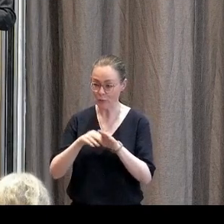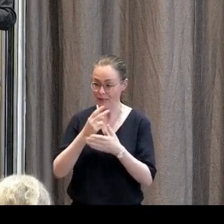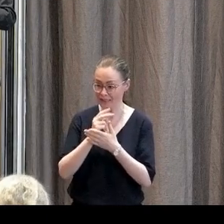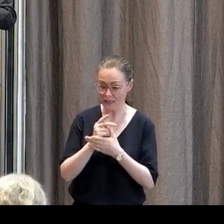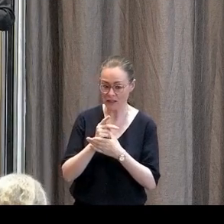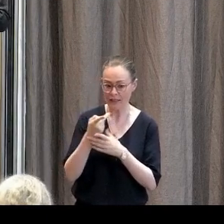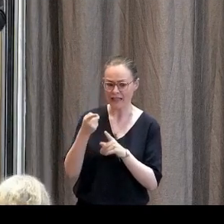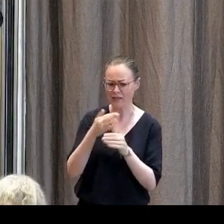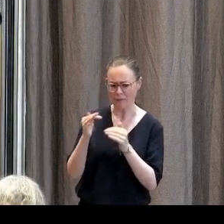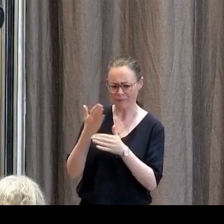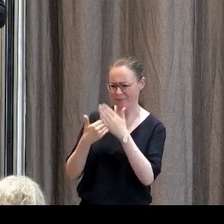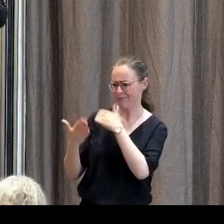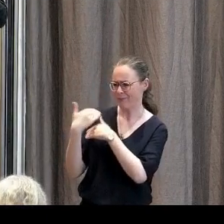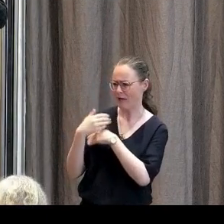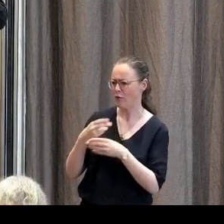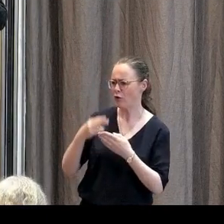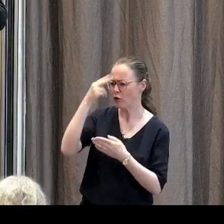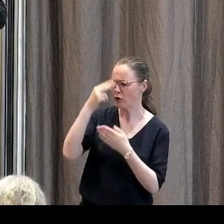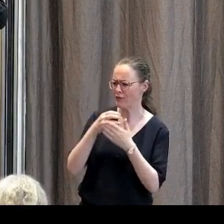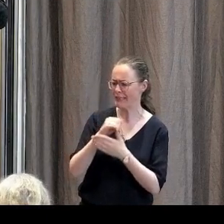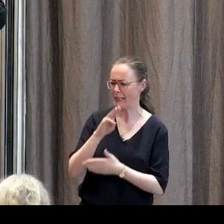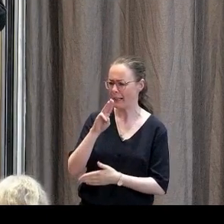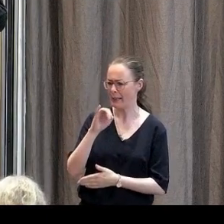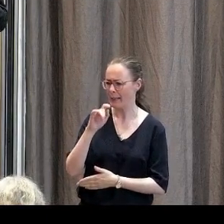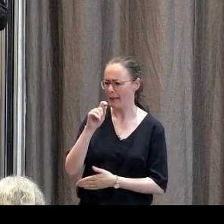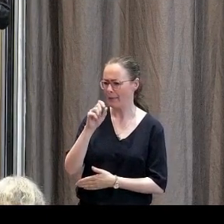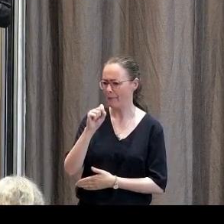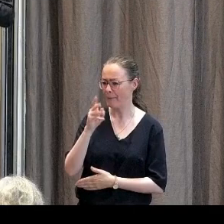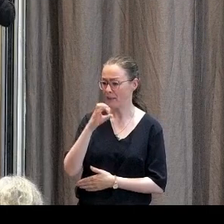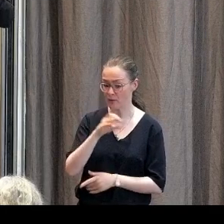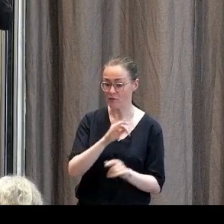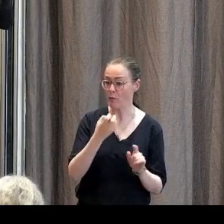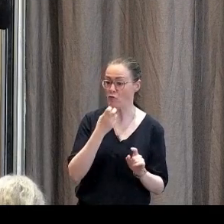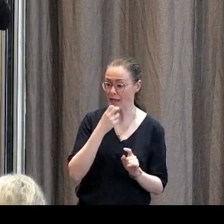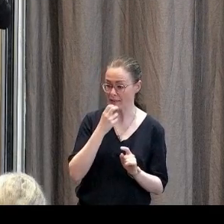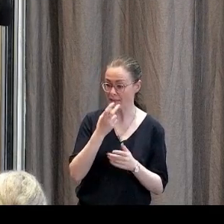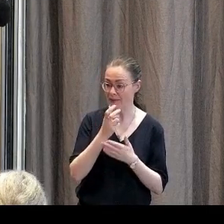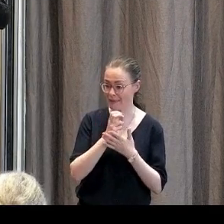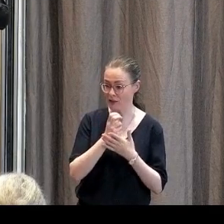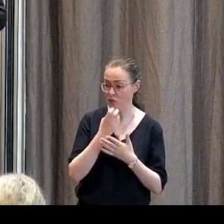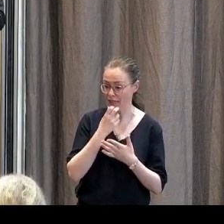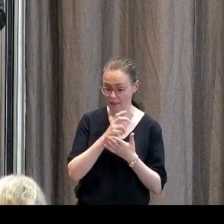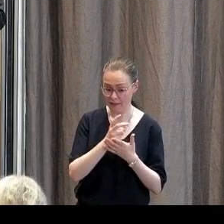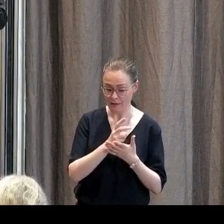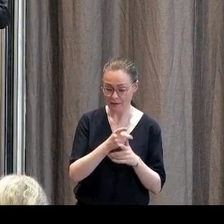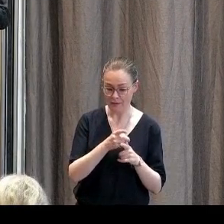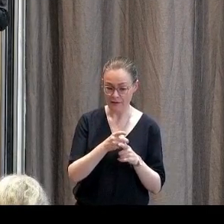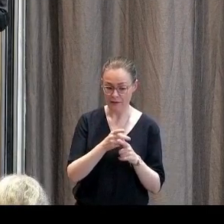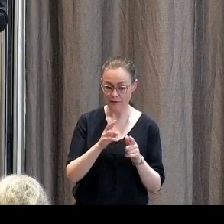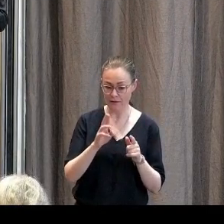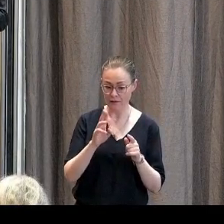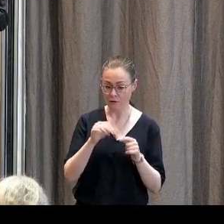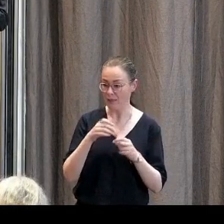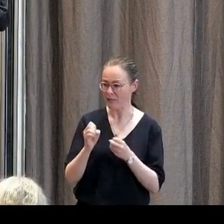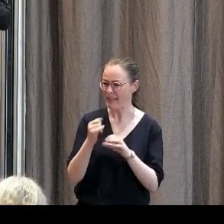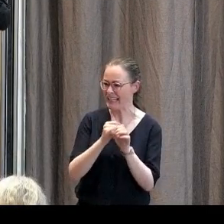the University of Pittsburgh. We exposed a rat to a seizure. There's certain chemicals that can cause a rat to have a